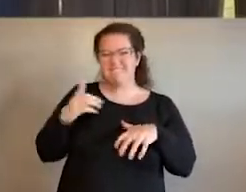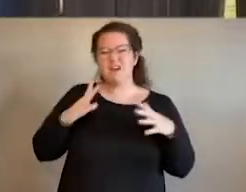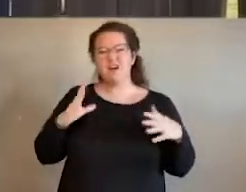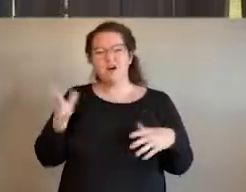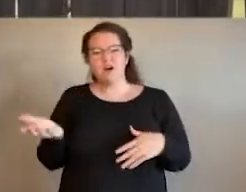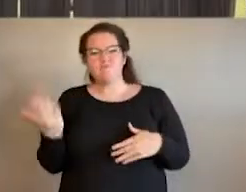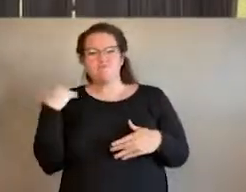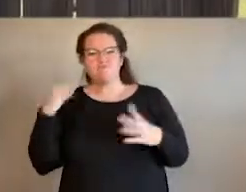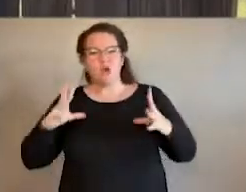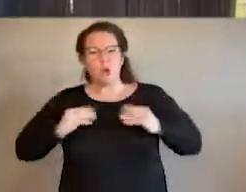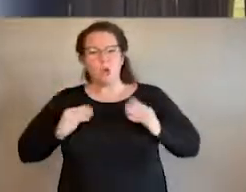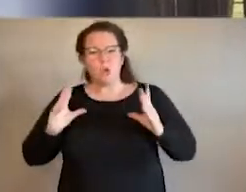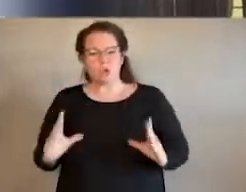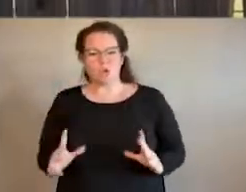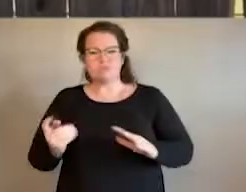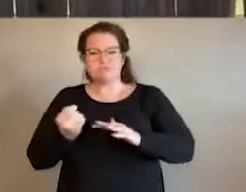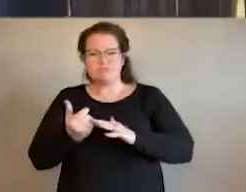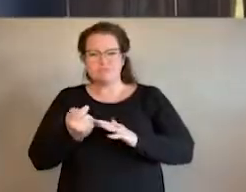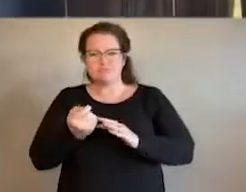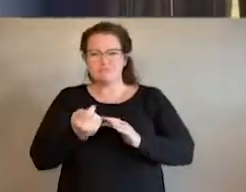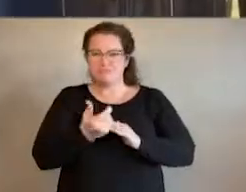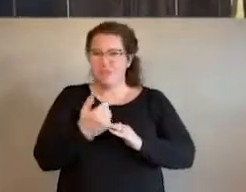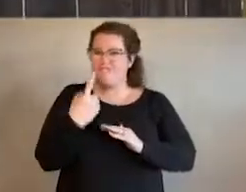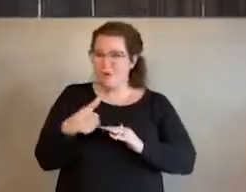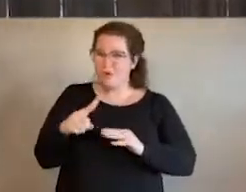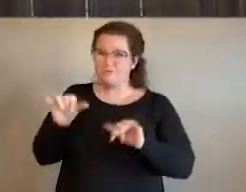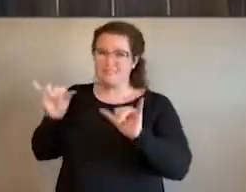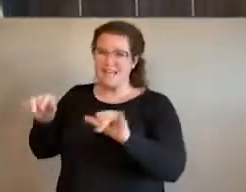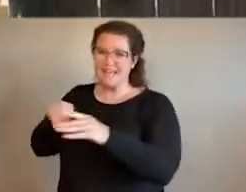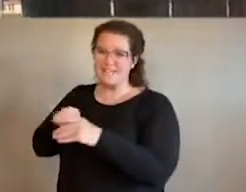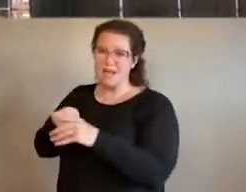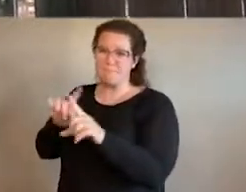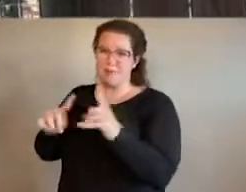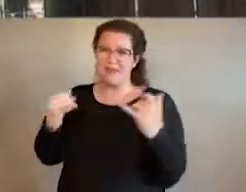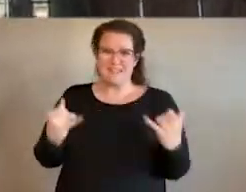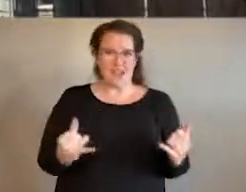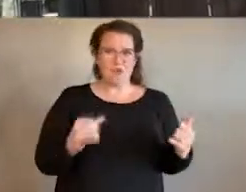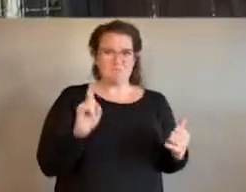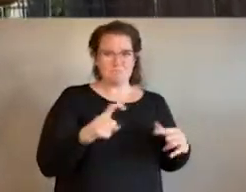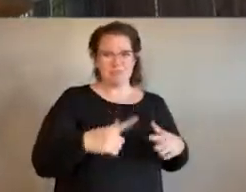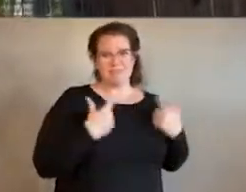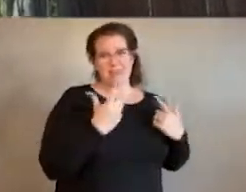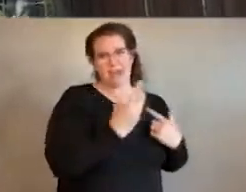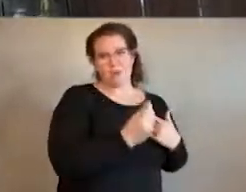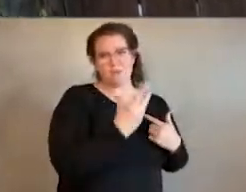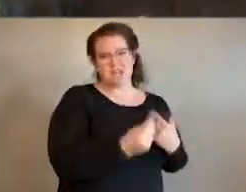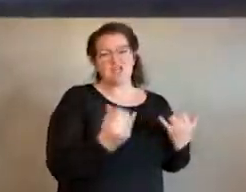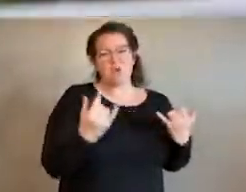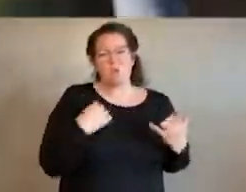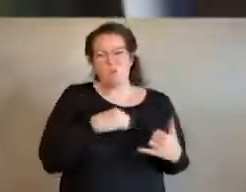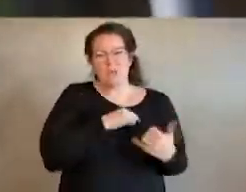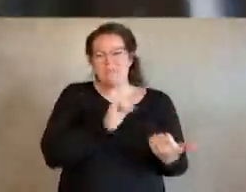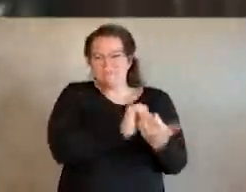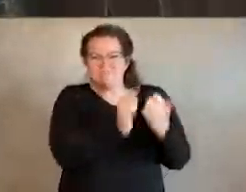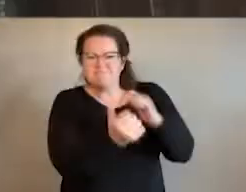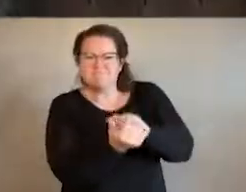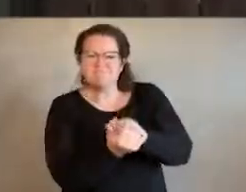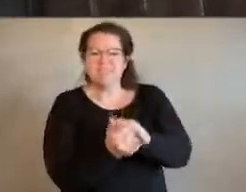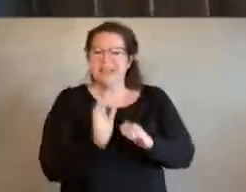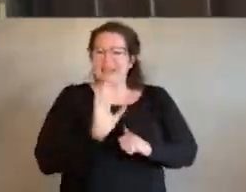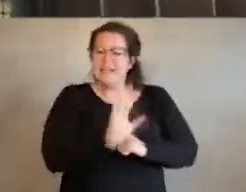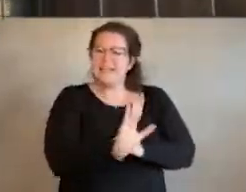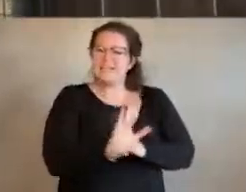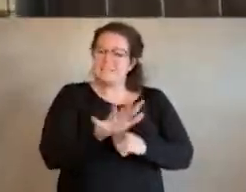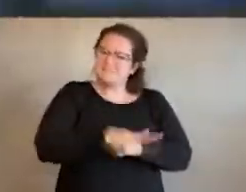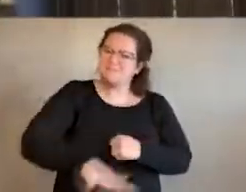we did have to adapt his enrichment program a little bit. So that's why he has the platforms like he does instead of having climbing trees. Platforms